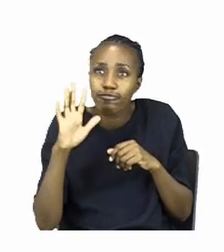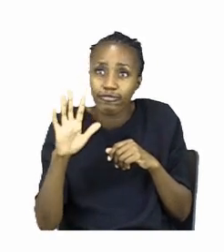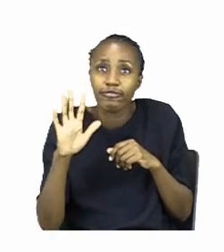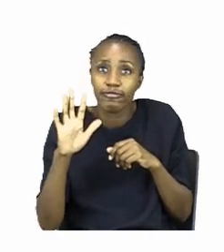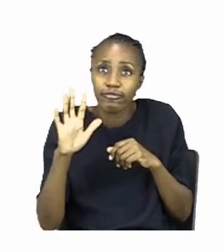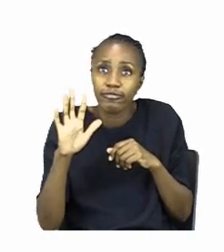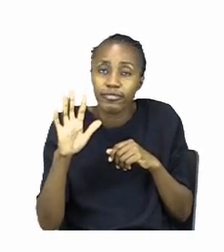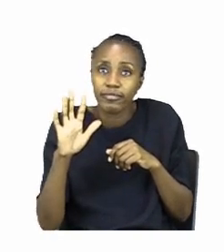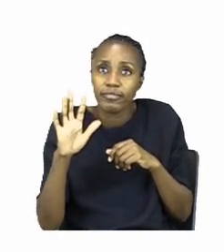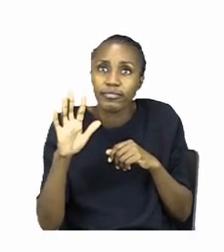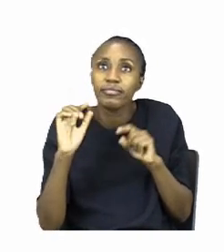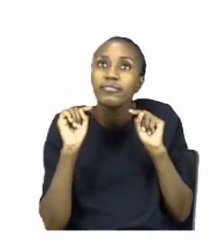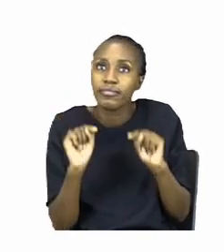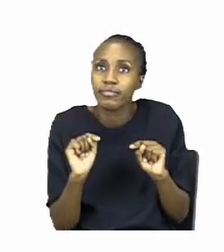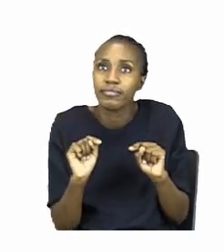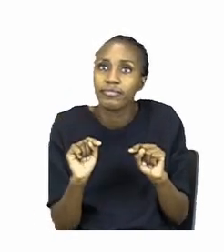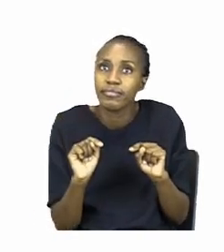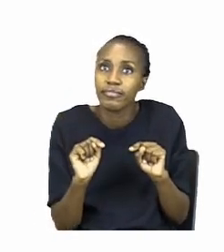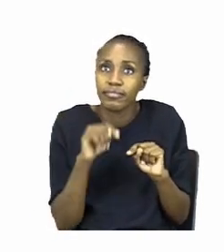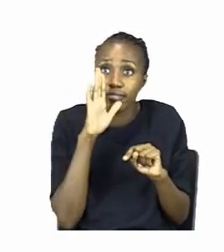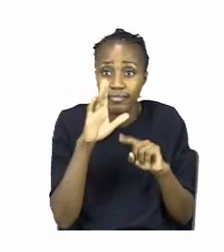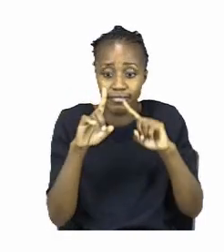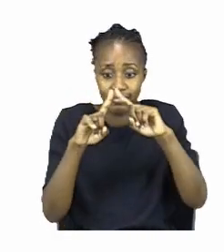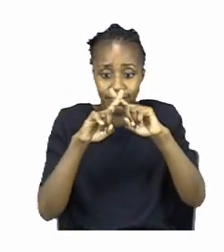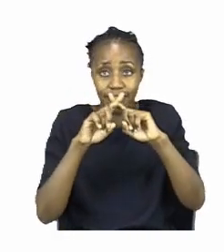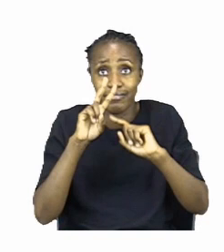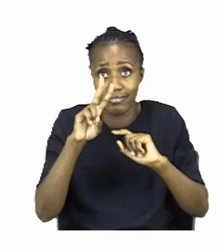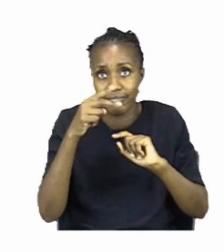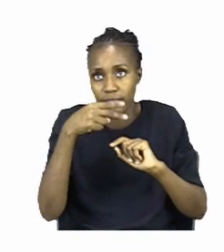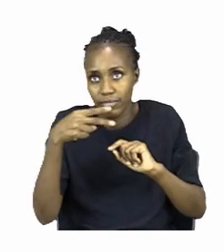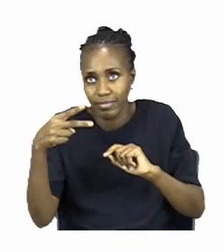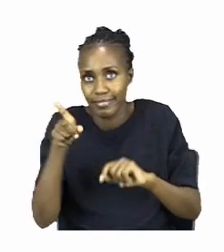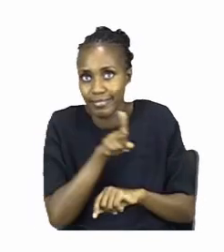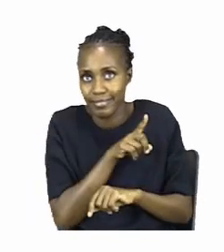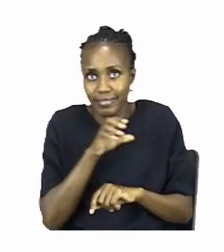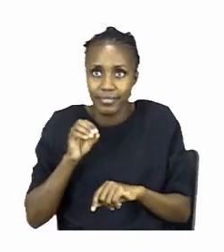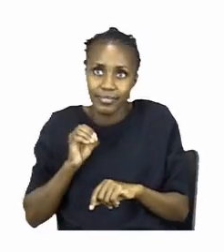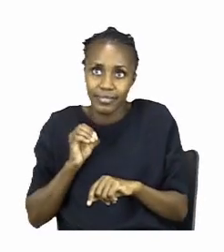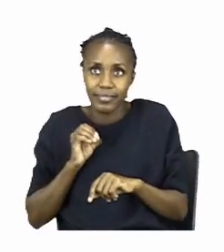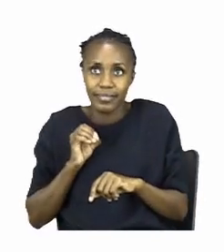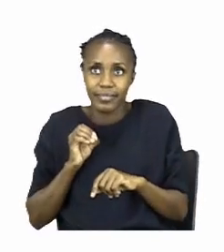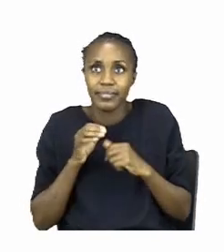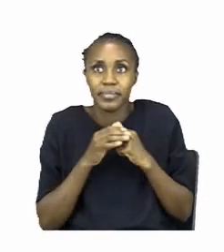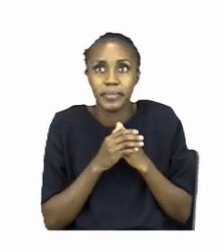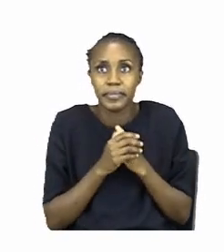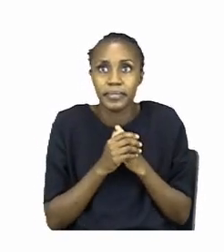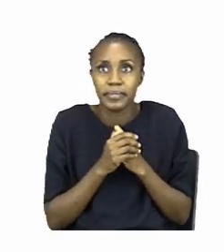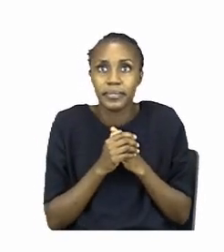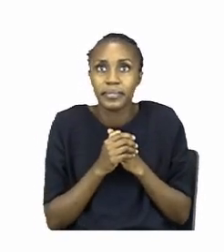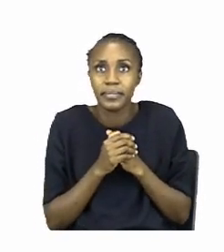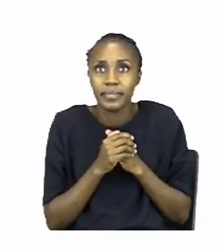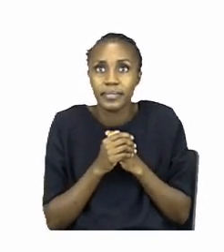our sum will now say 5 times 2. Because remember everyone, we have 5